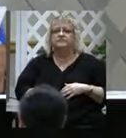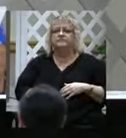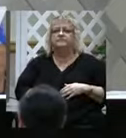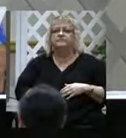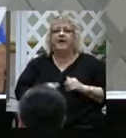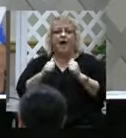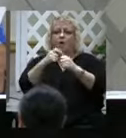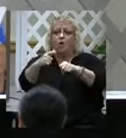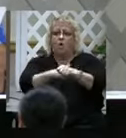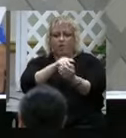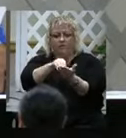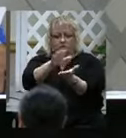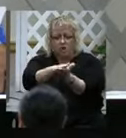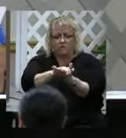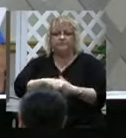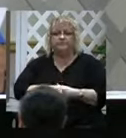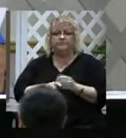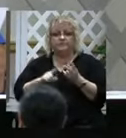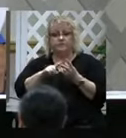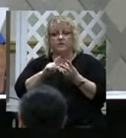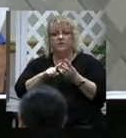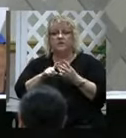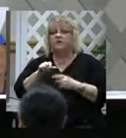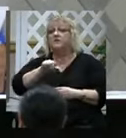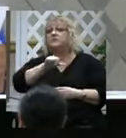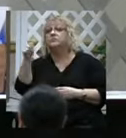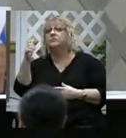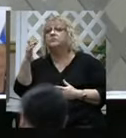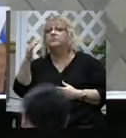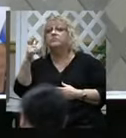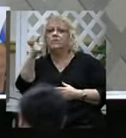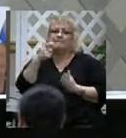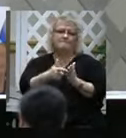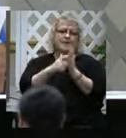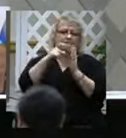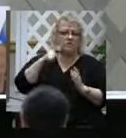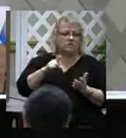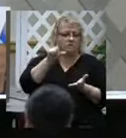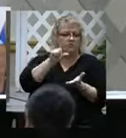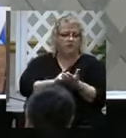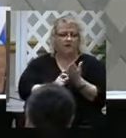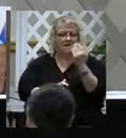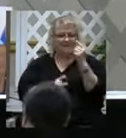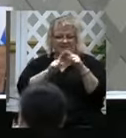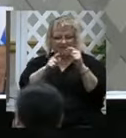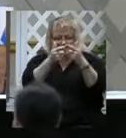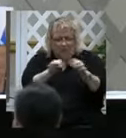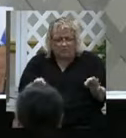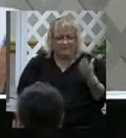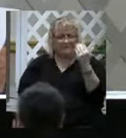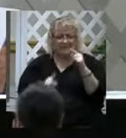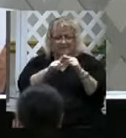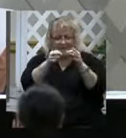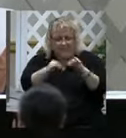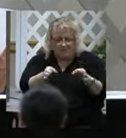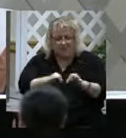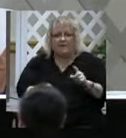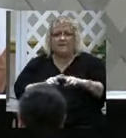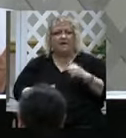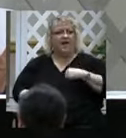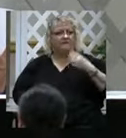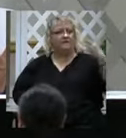length of the document. The other thing is that some of these documents, let's say you're mandated to do 15 languages, but they exist already in